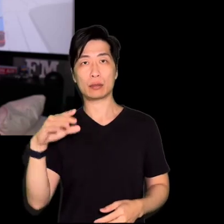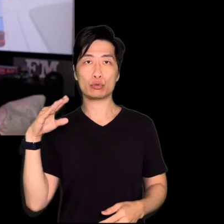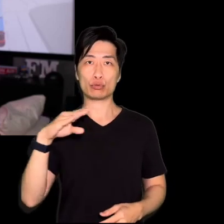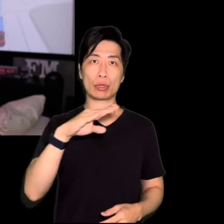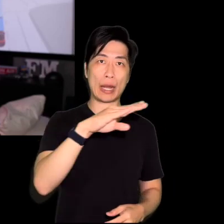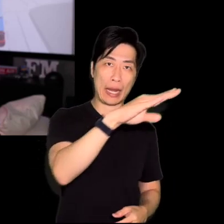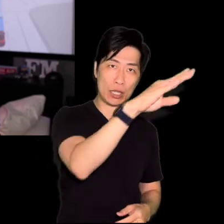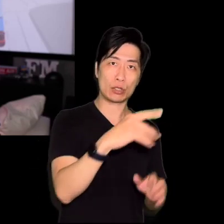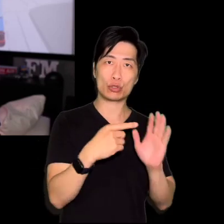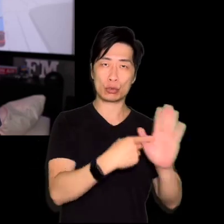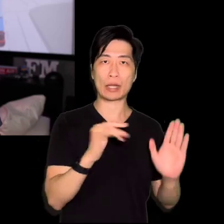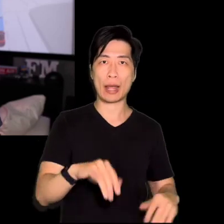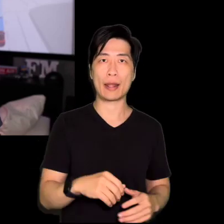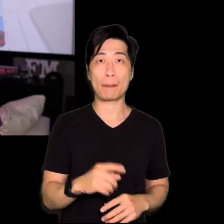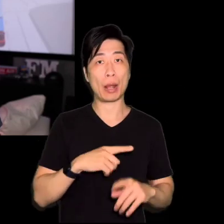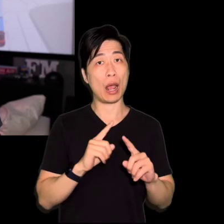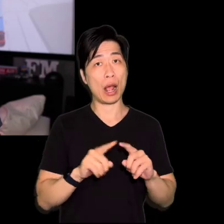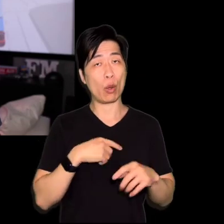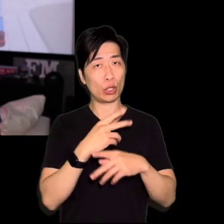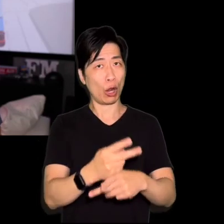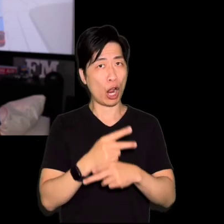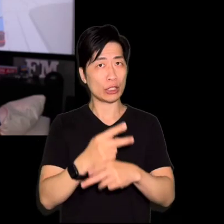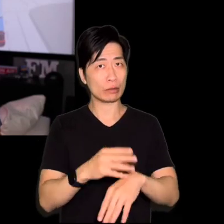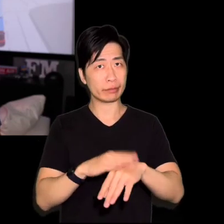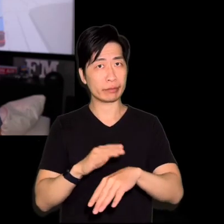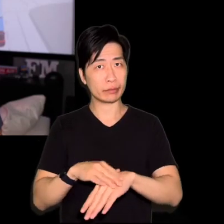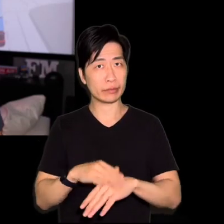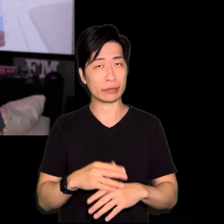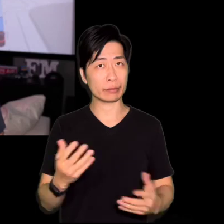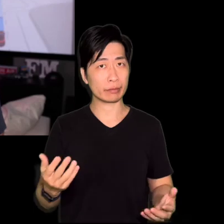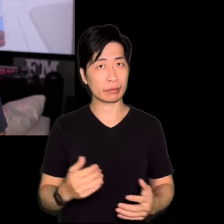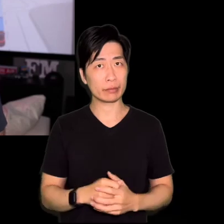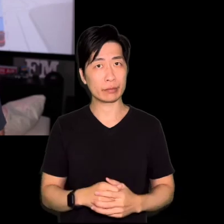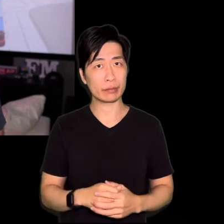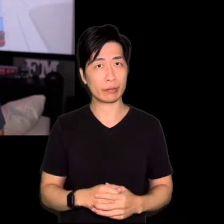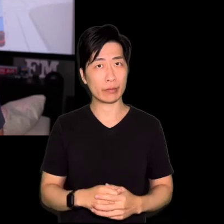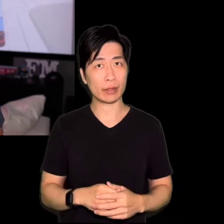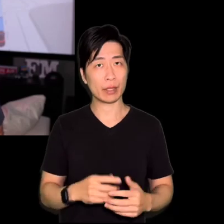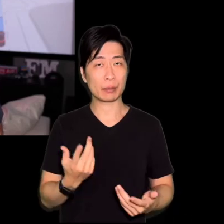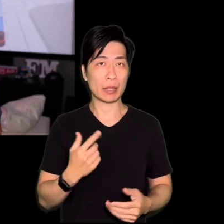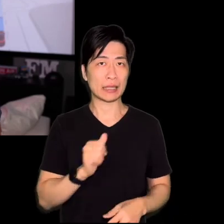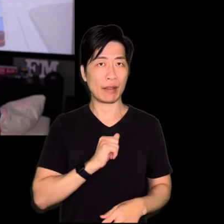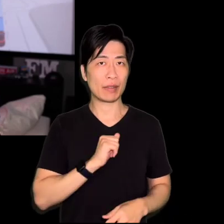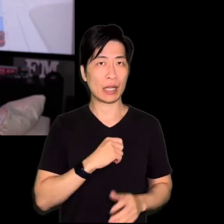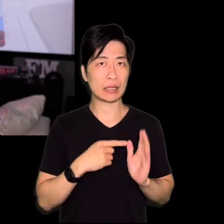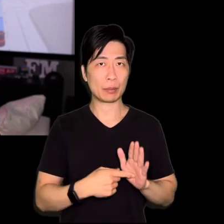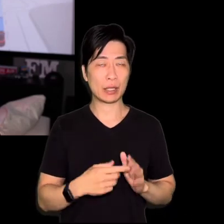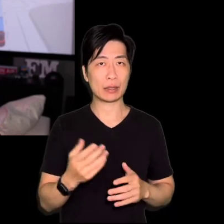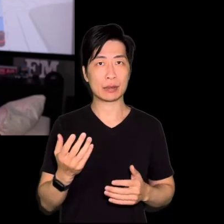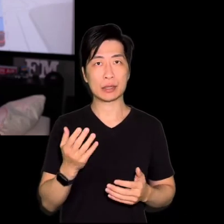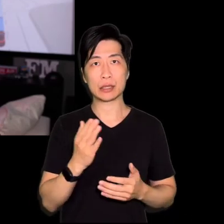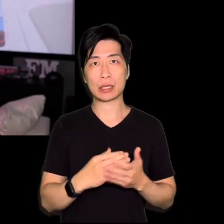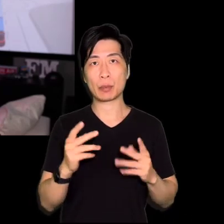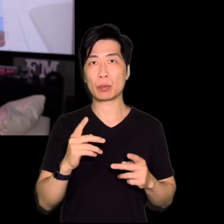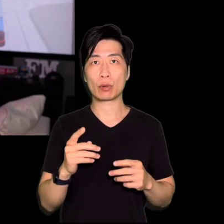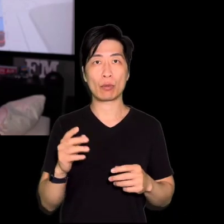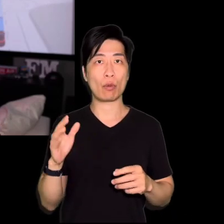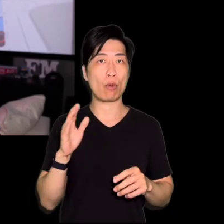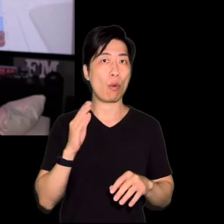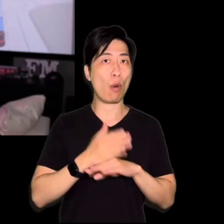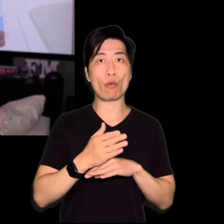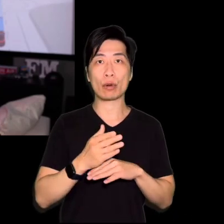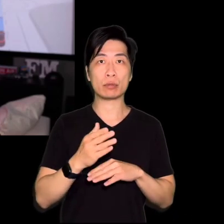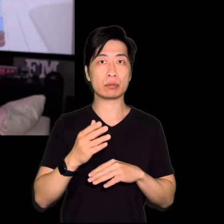will caution that, and I'll use myself as an example, somebody who has been very optimistic about this technology. I